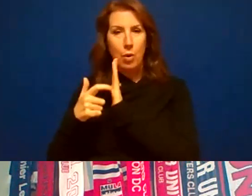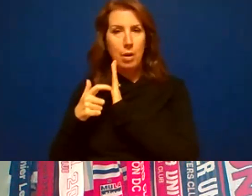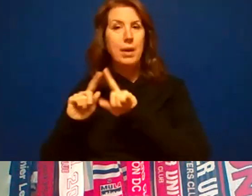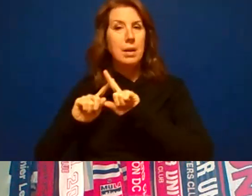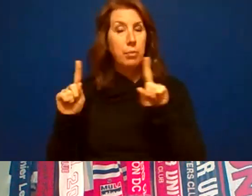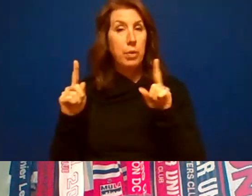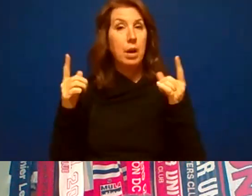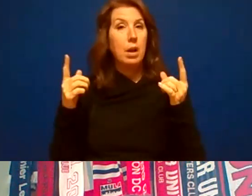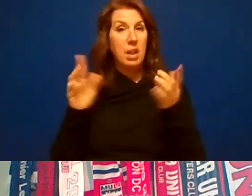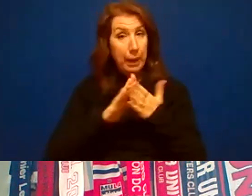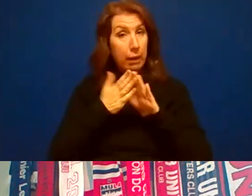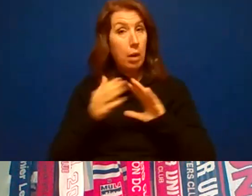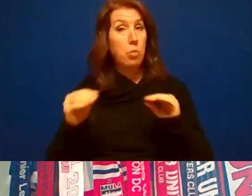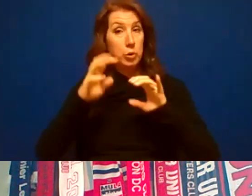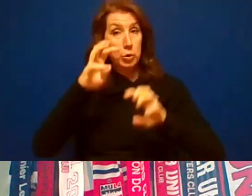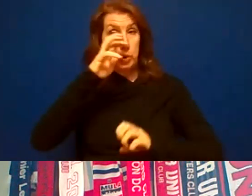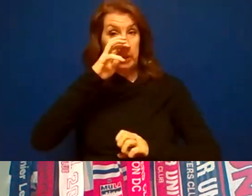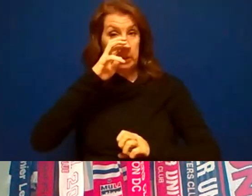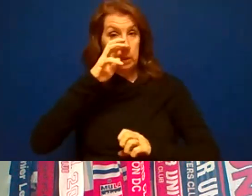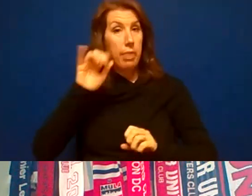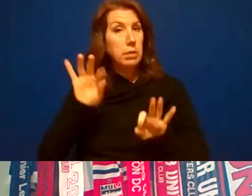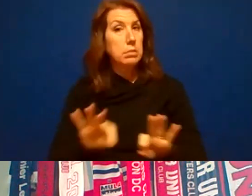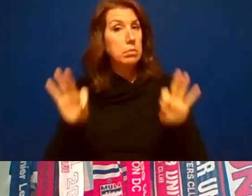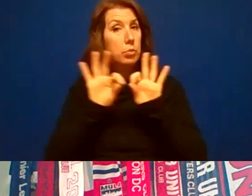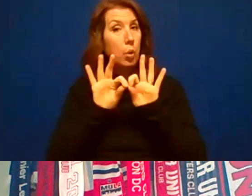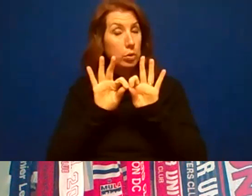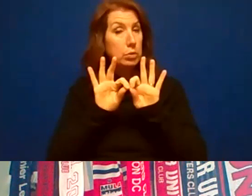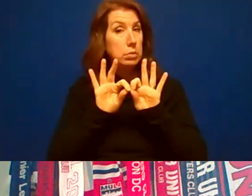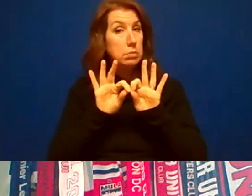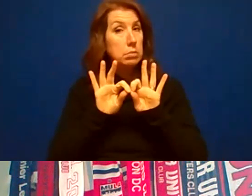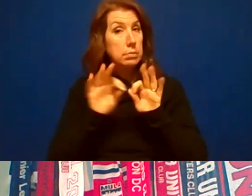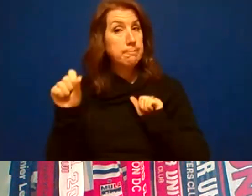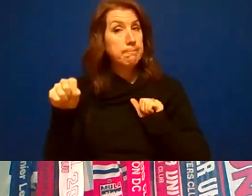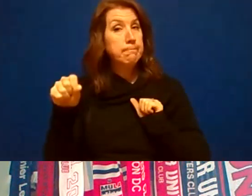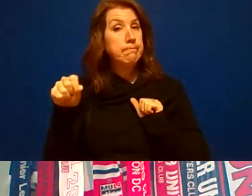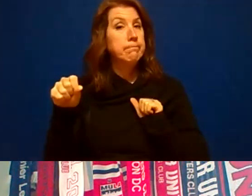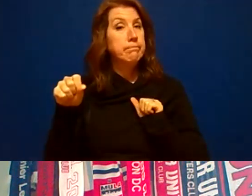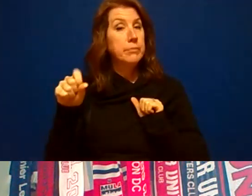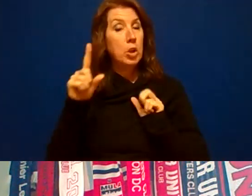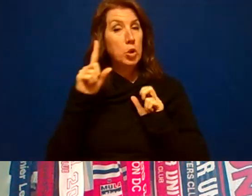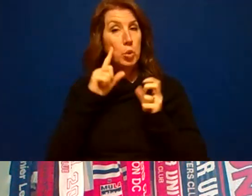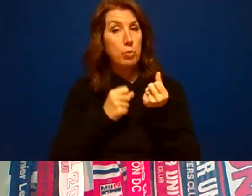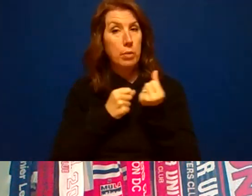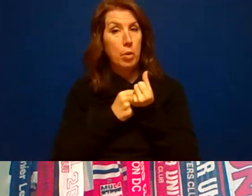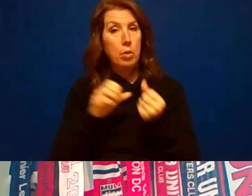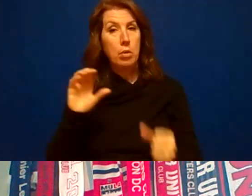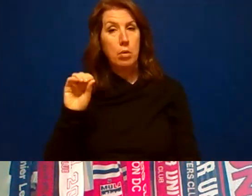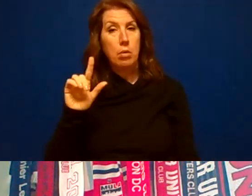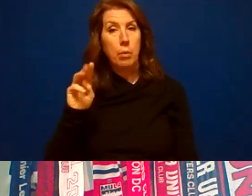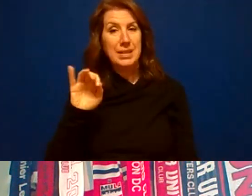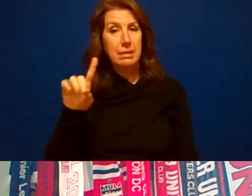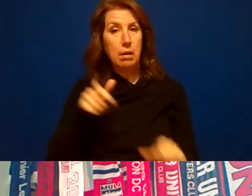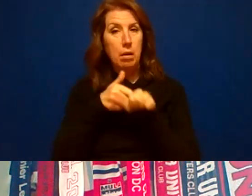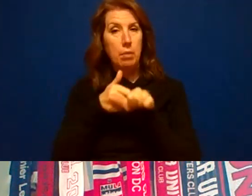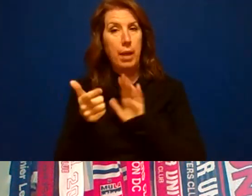them tighter, which I thought was important for purposes of promoting Olmstead compliance.